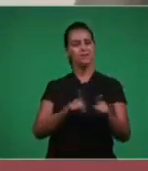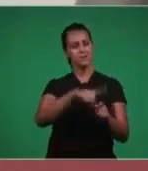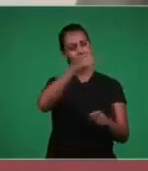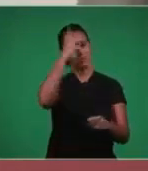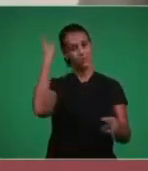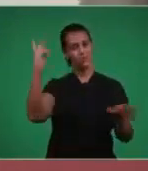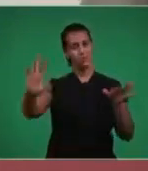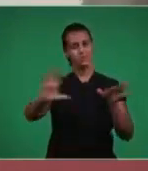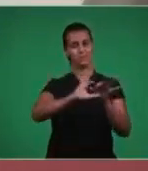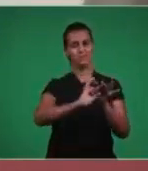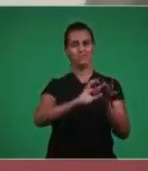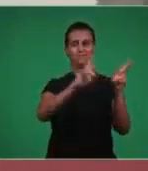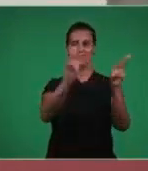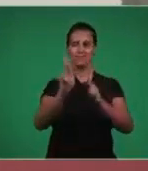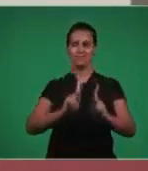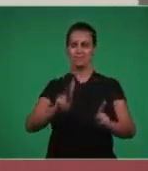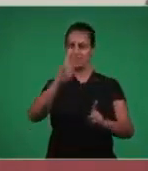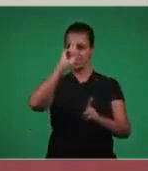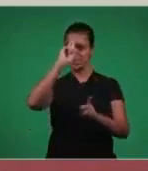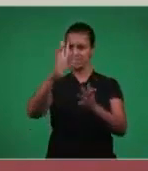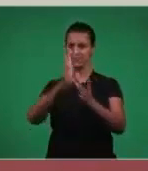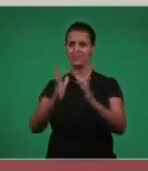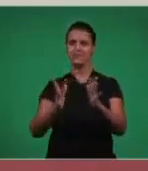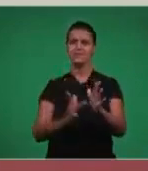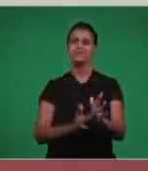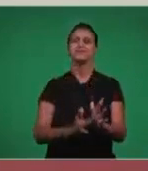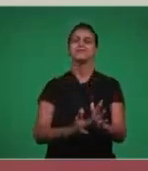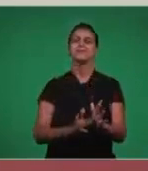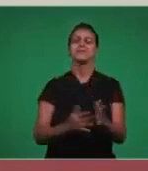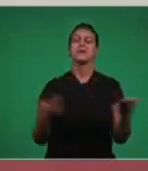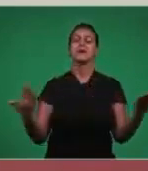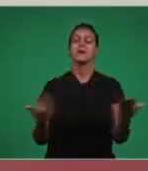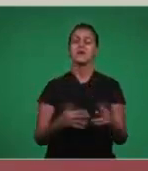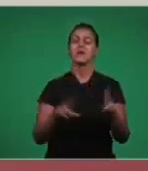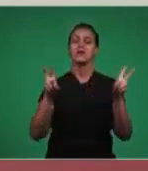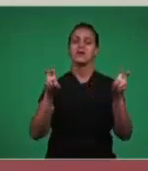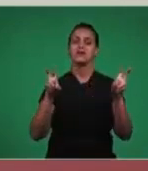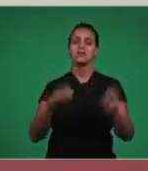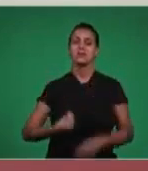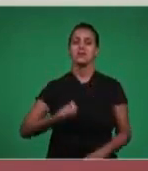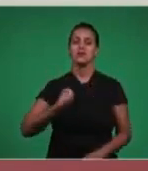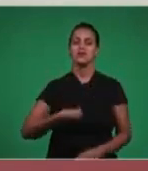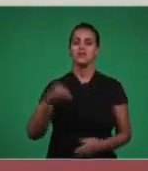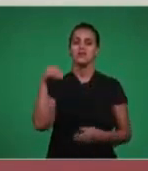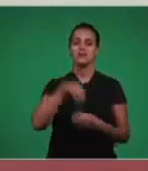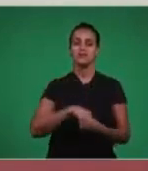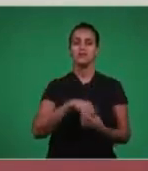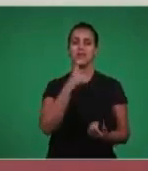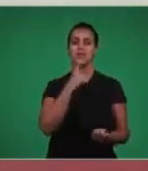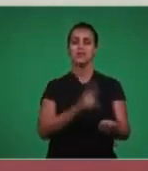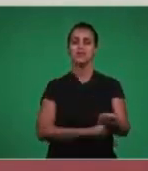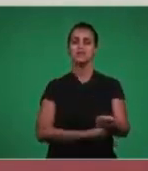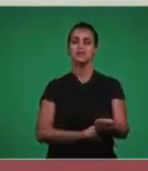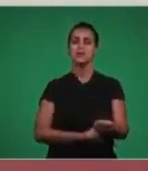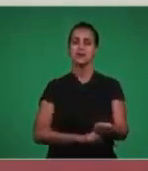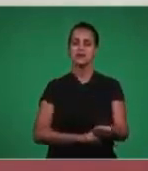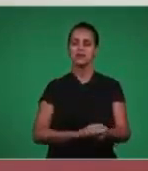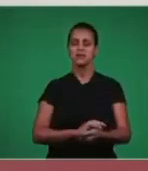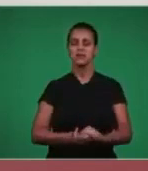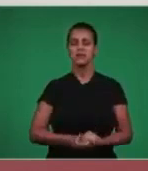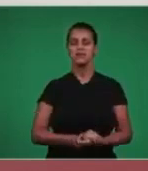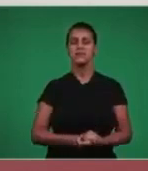with the peace of the Lord Jesus. Our topic is the life and the blood. My